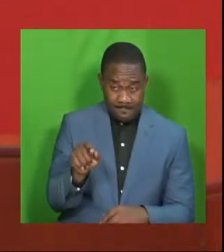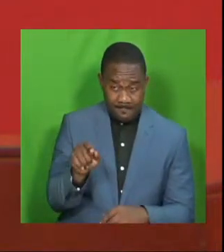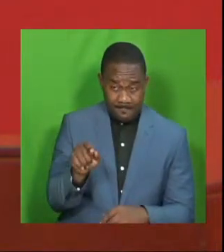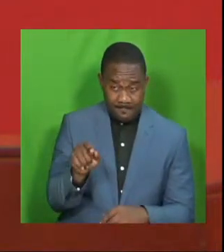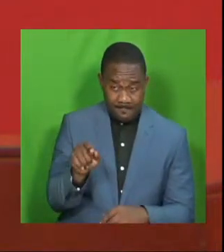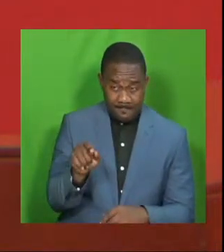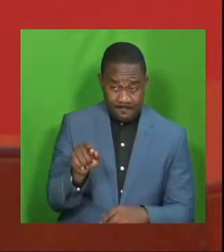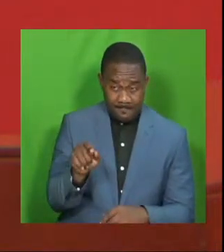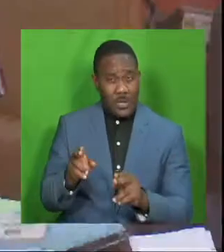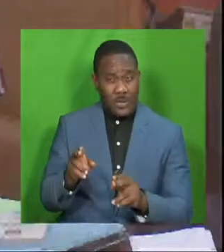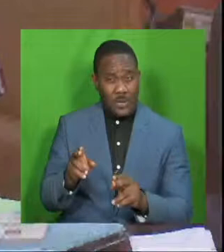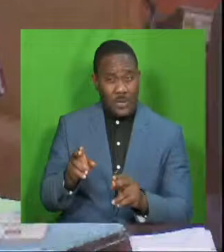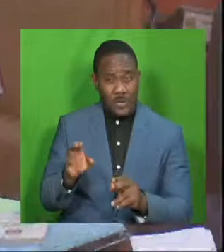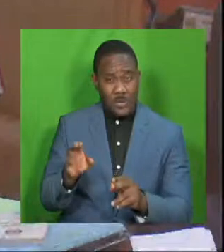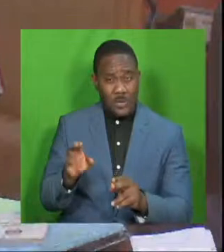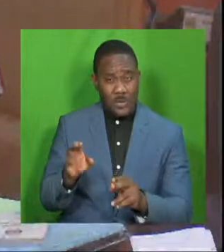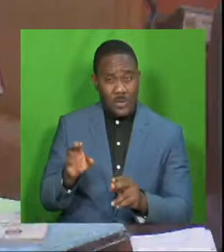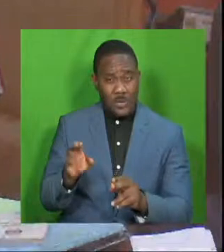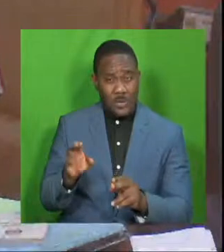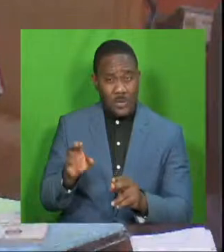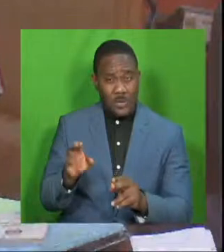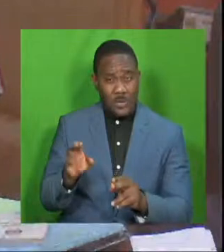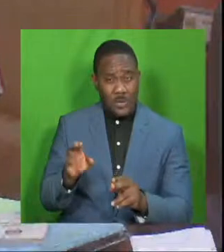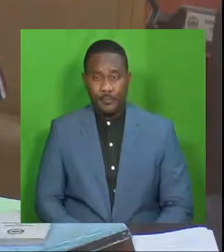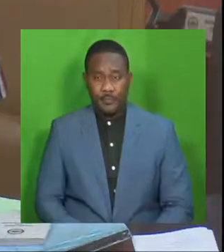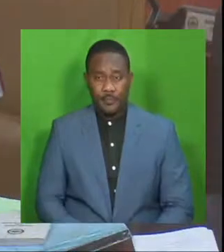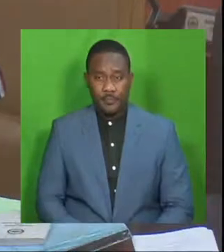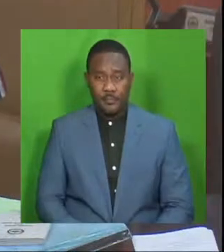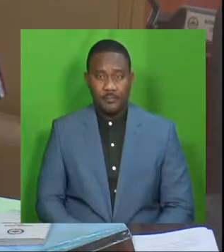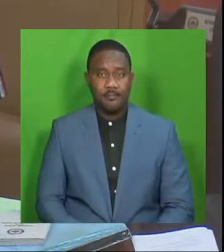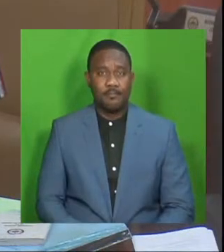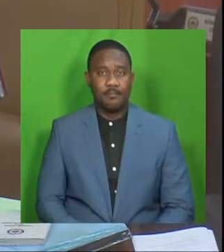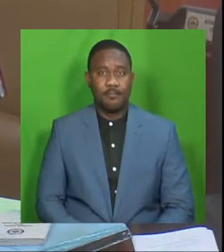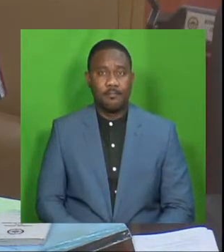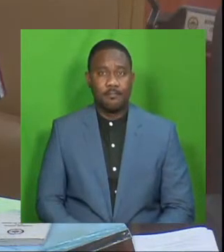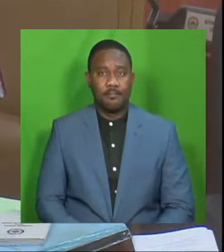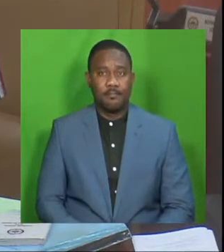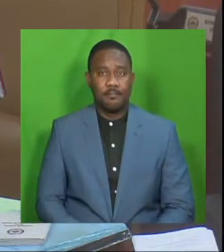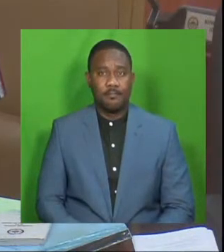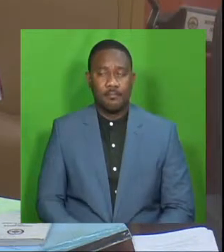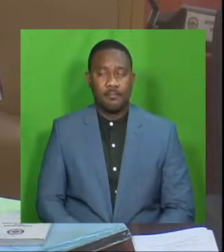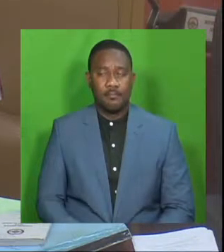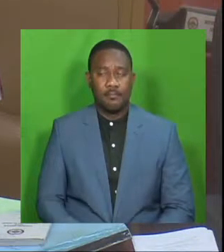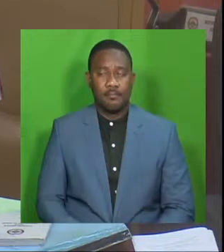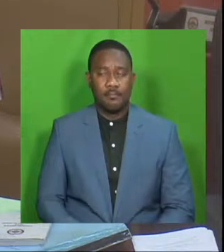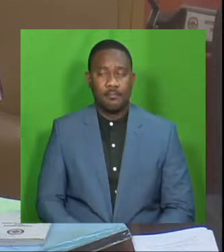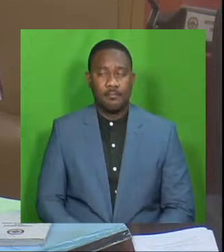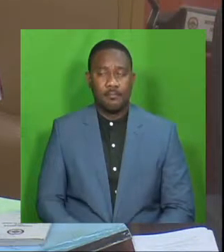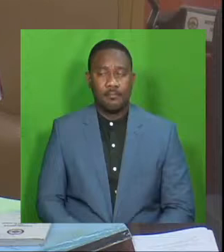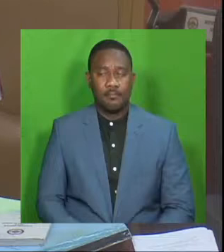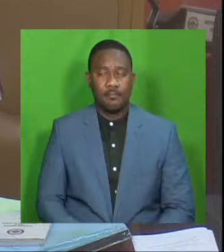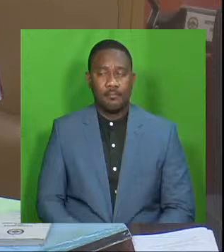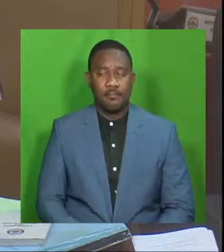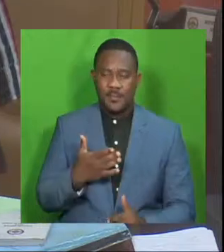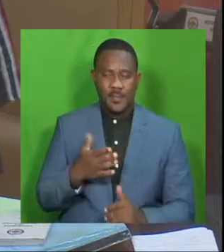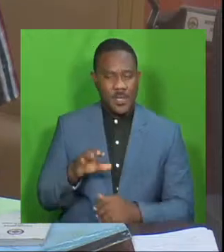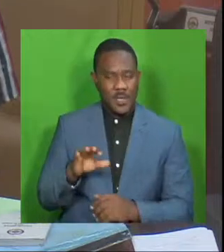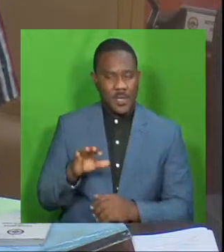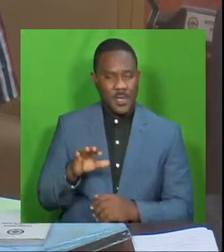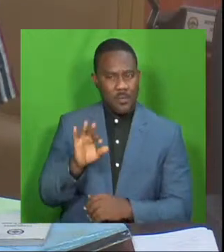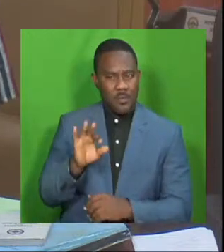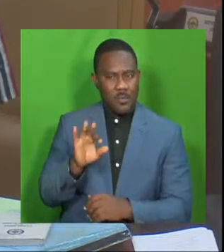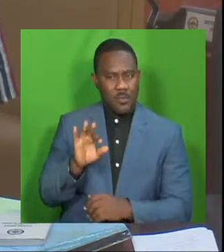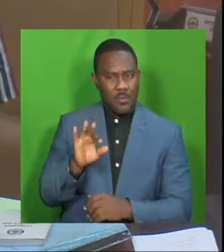Speaker, on this rising, I crave your indulgence to ask the Minister for